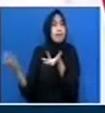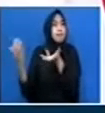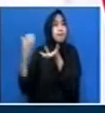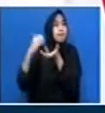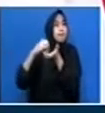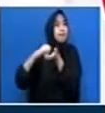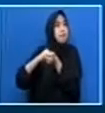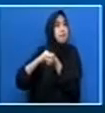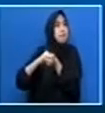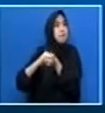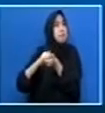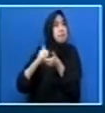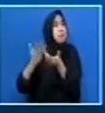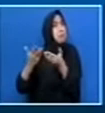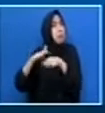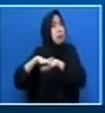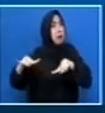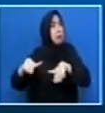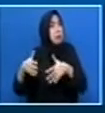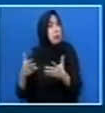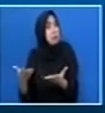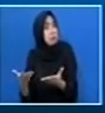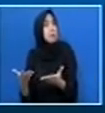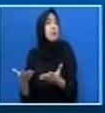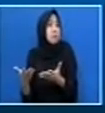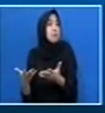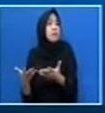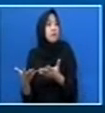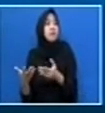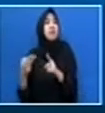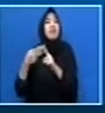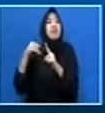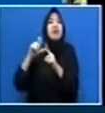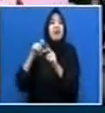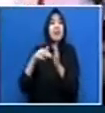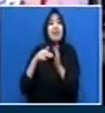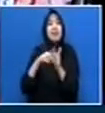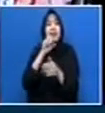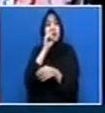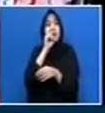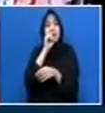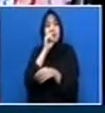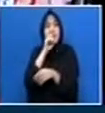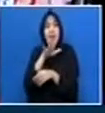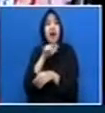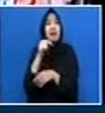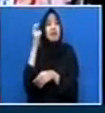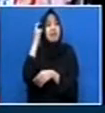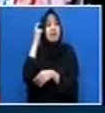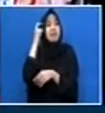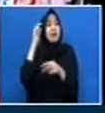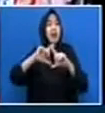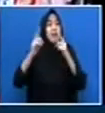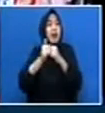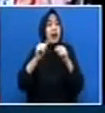say that? Oh, I think it's very safe to say that President Biden, Secretary Blinken have both talked about the importance of multilateral